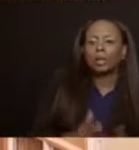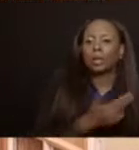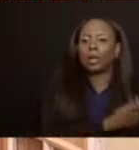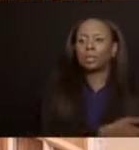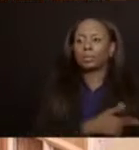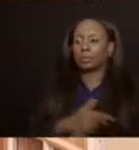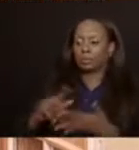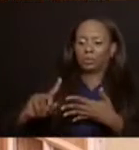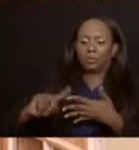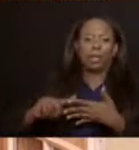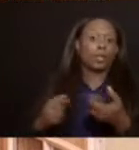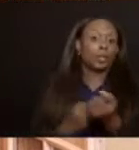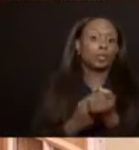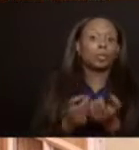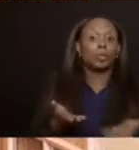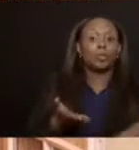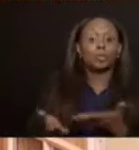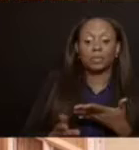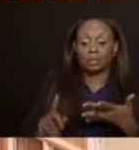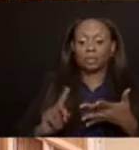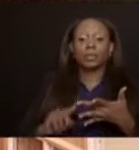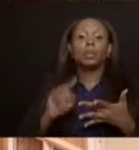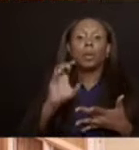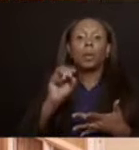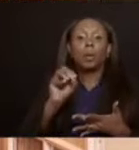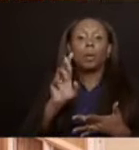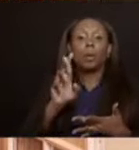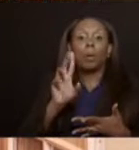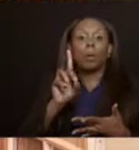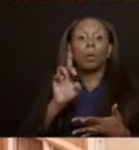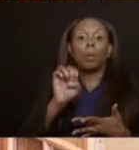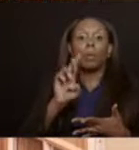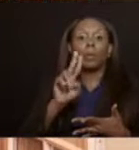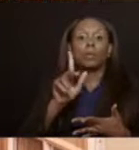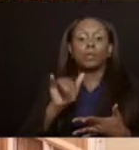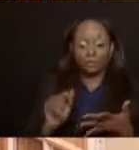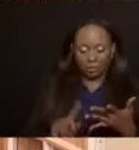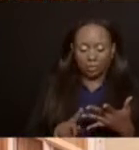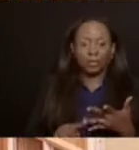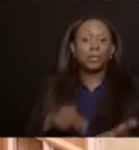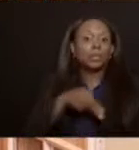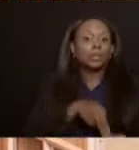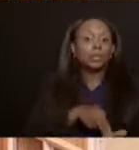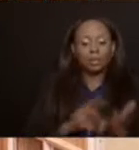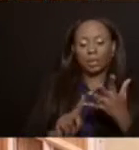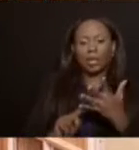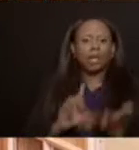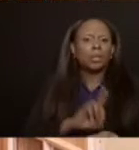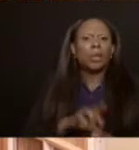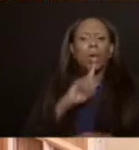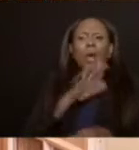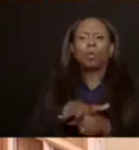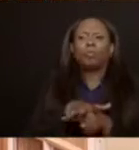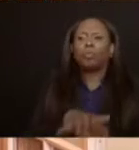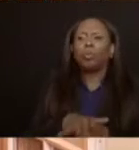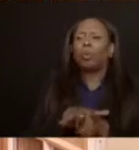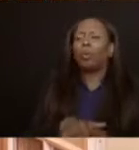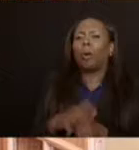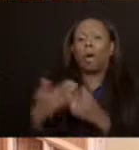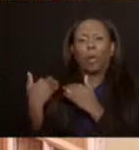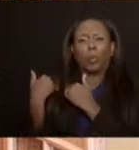support services right back up to the nurses and doctors, have been under strain. And indeed, we've said that over and